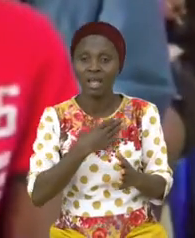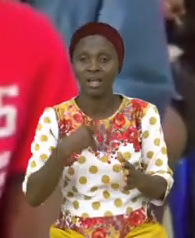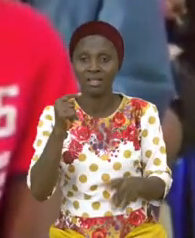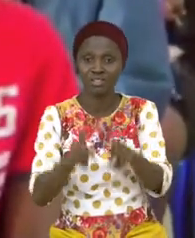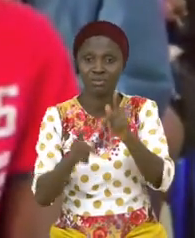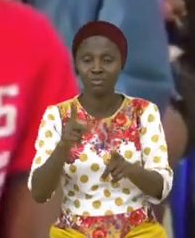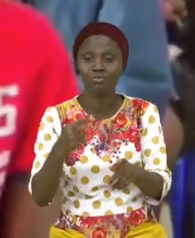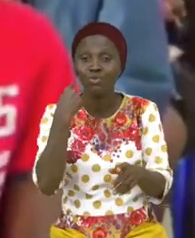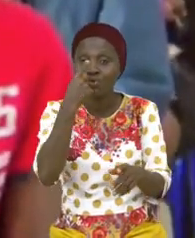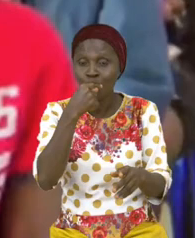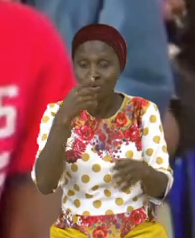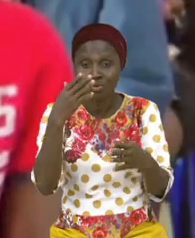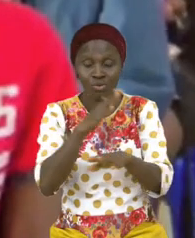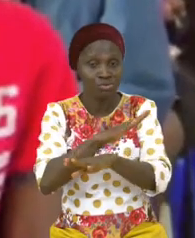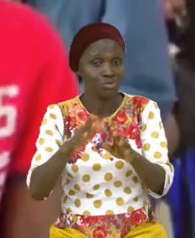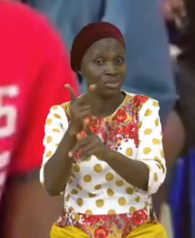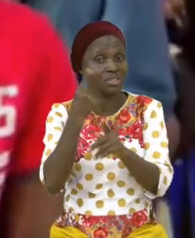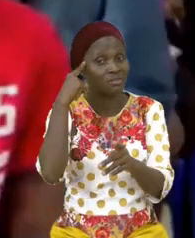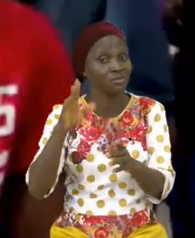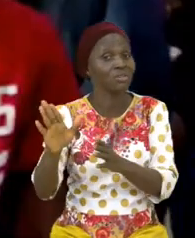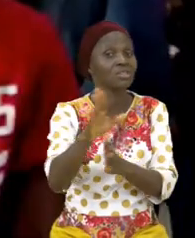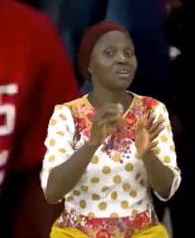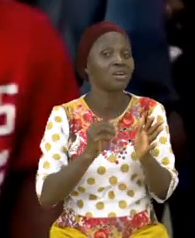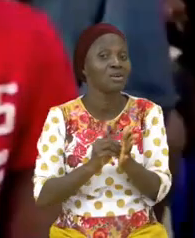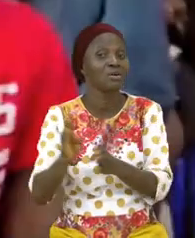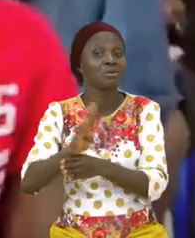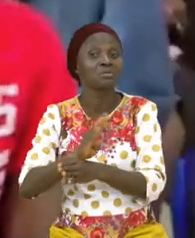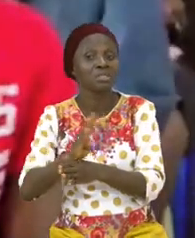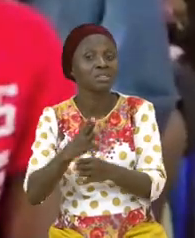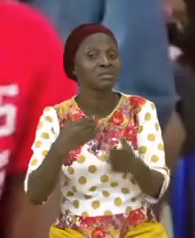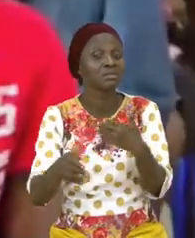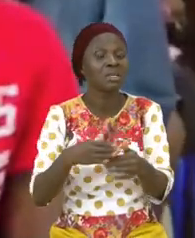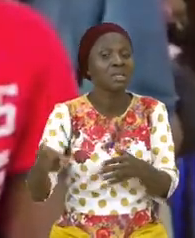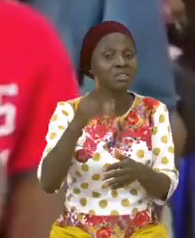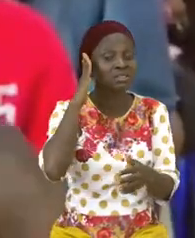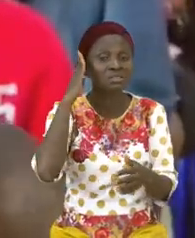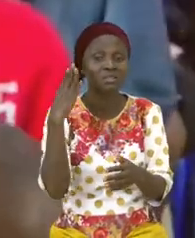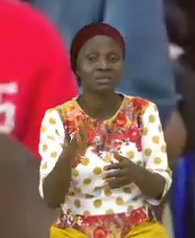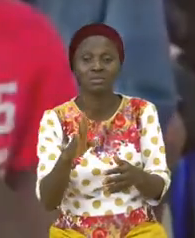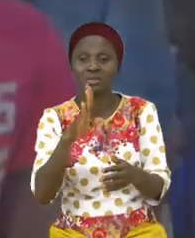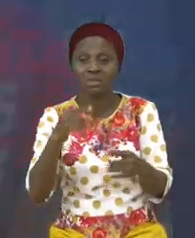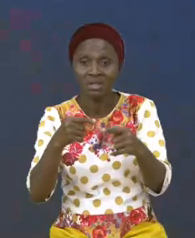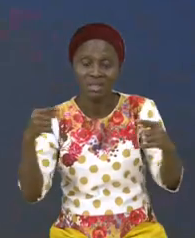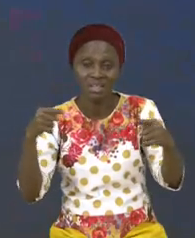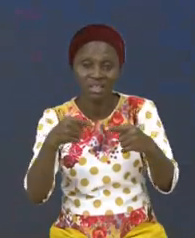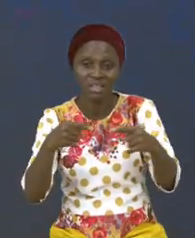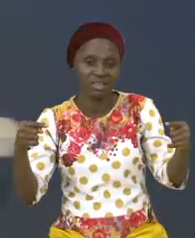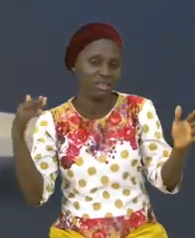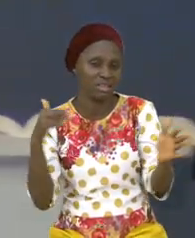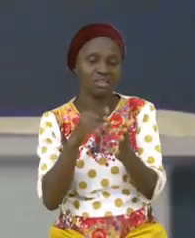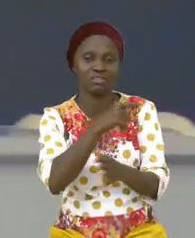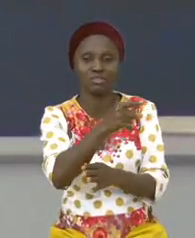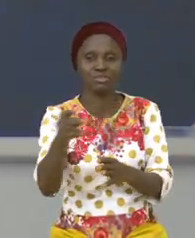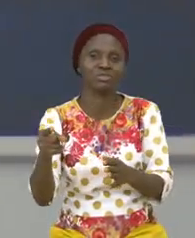don't mind their business, they will criticize you, endurance. And those who do not have